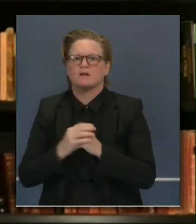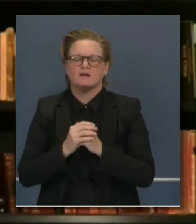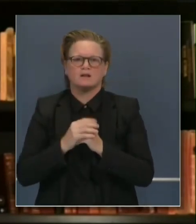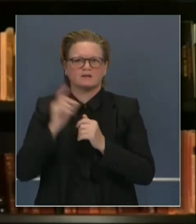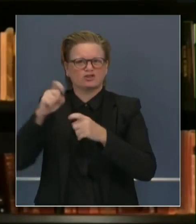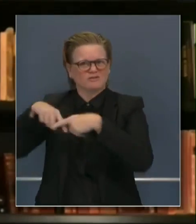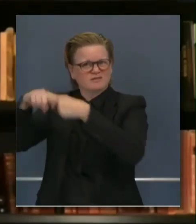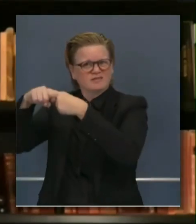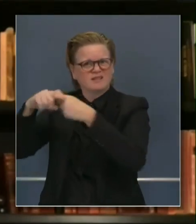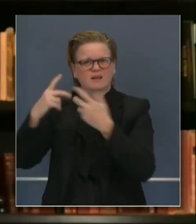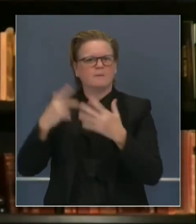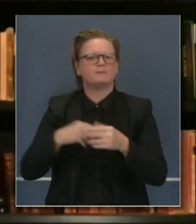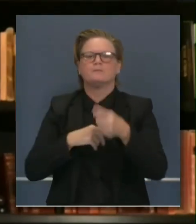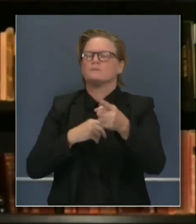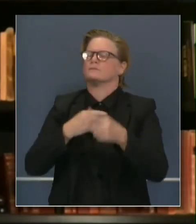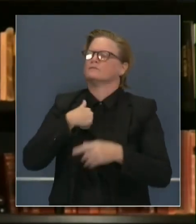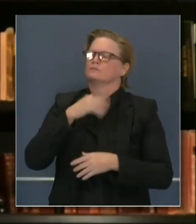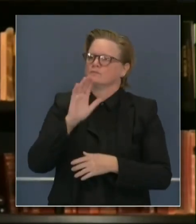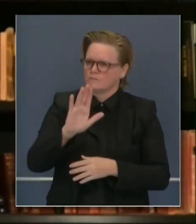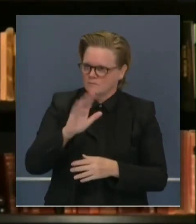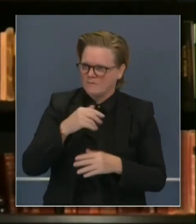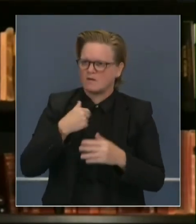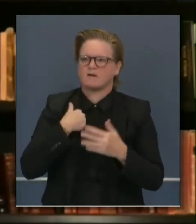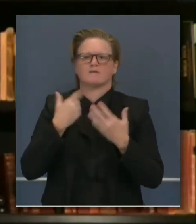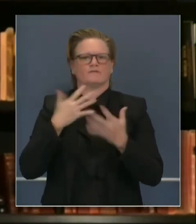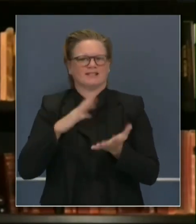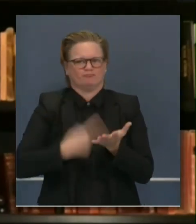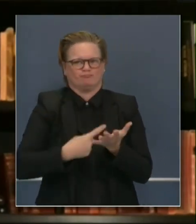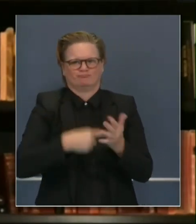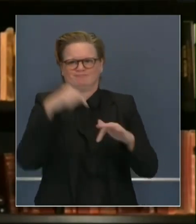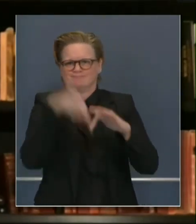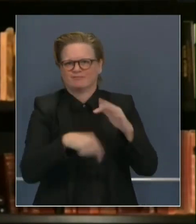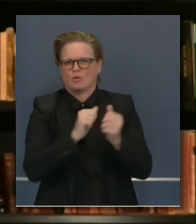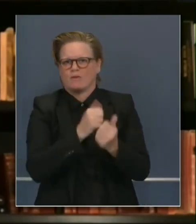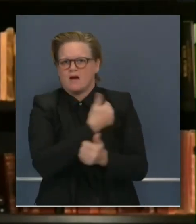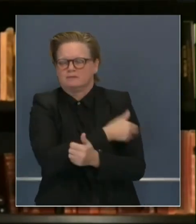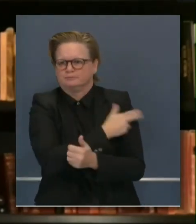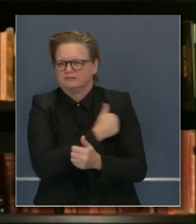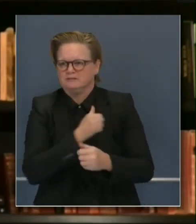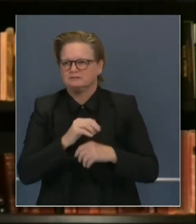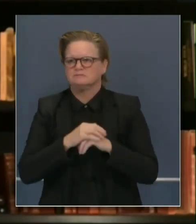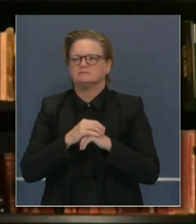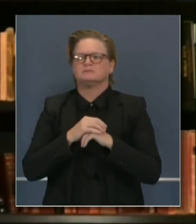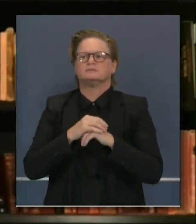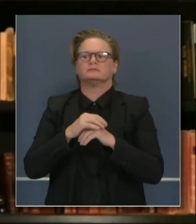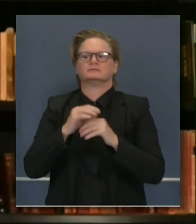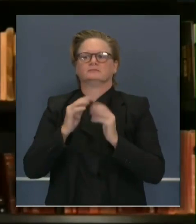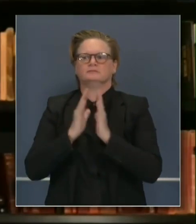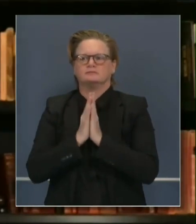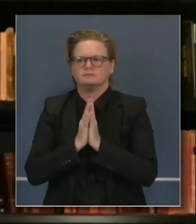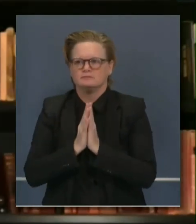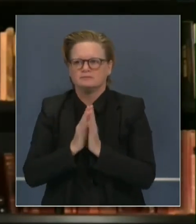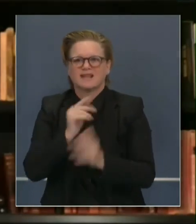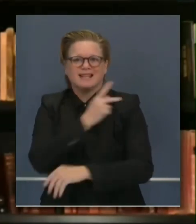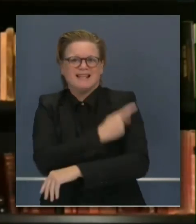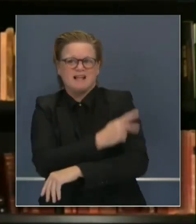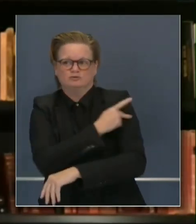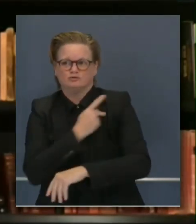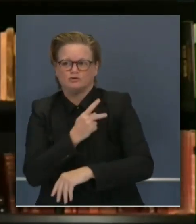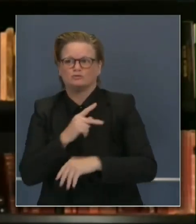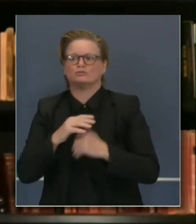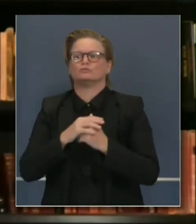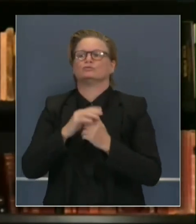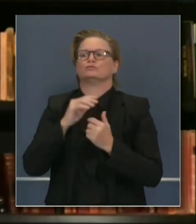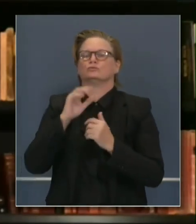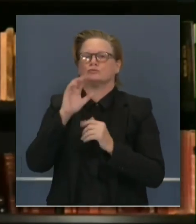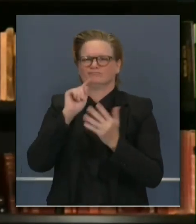direct conversations with hospitals, large and small, Dignity, Kaiser, Sutter, others by region, all up and down the state. They